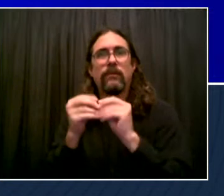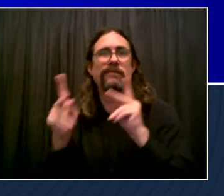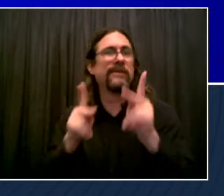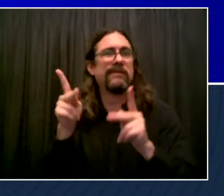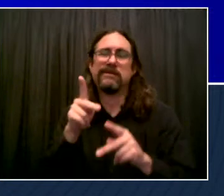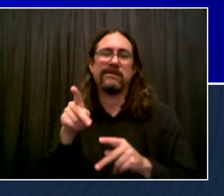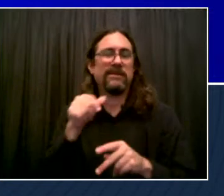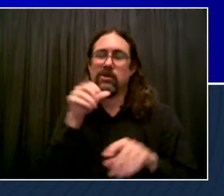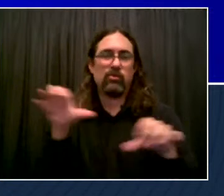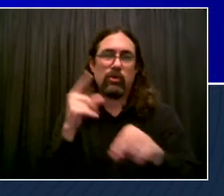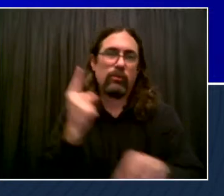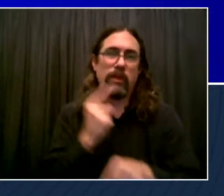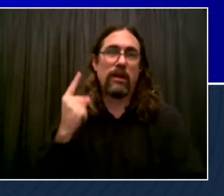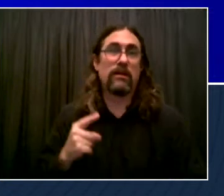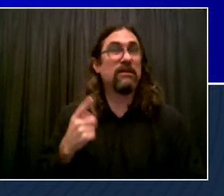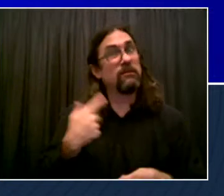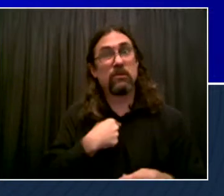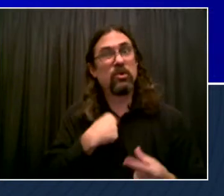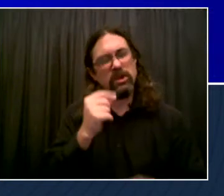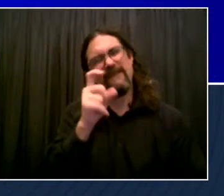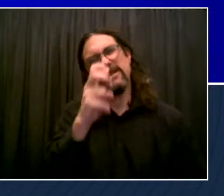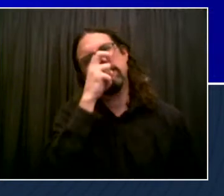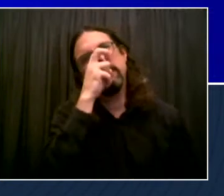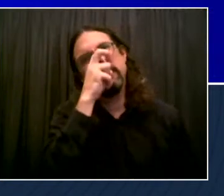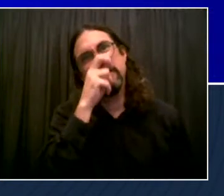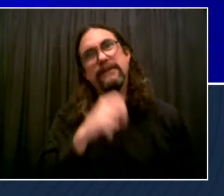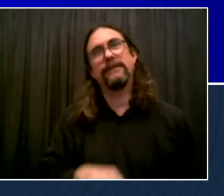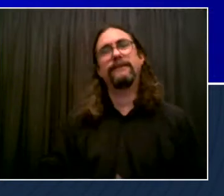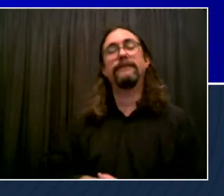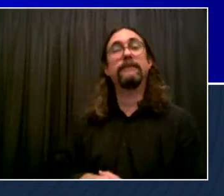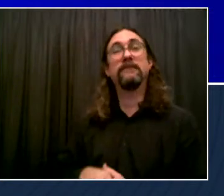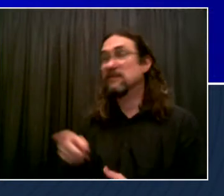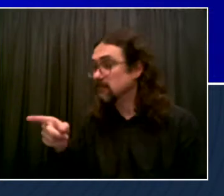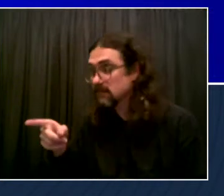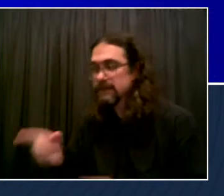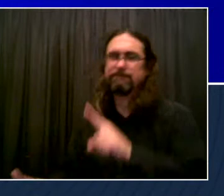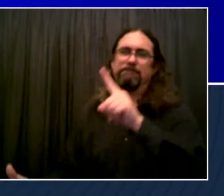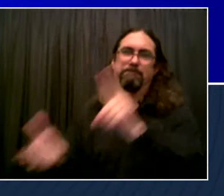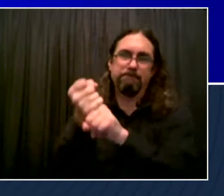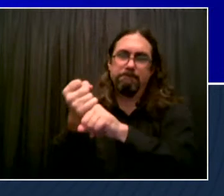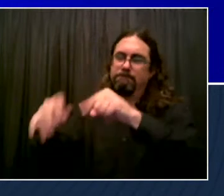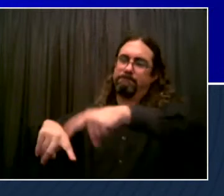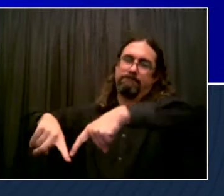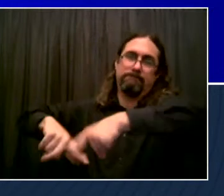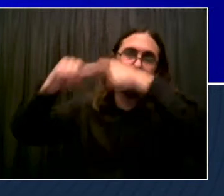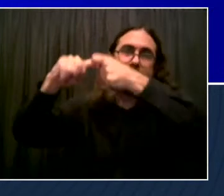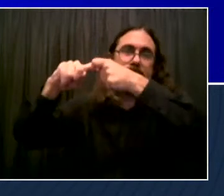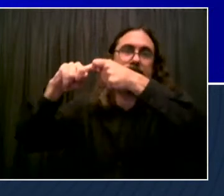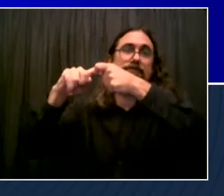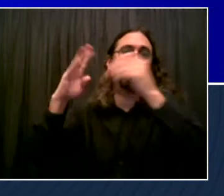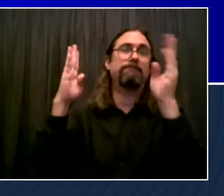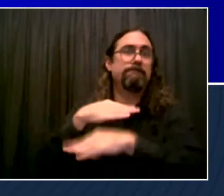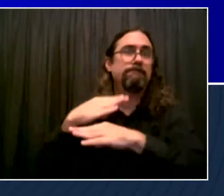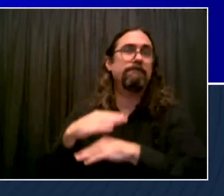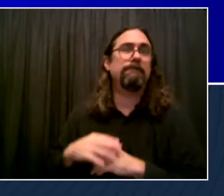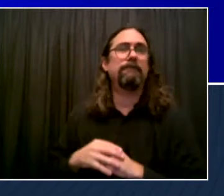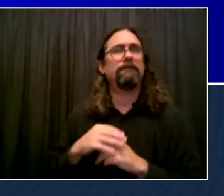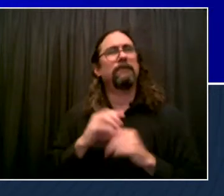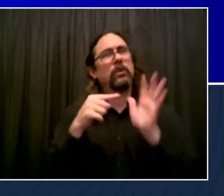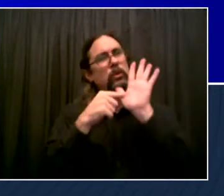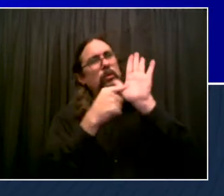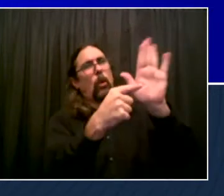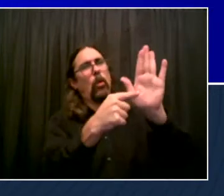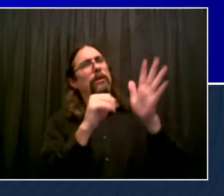clearly. The way to get the situation to improve is for everyone to show up for work, support each other, help make it a